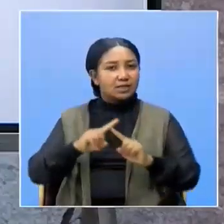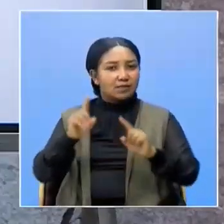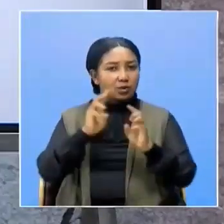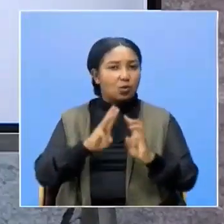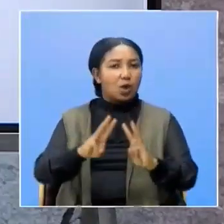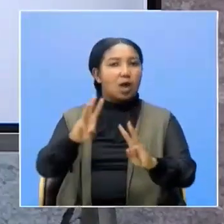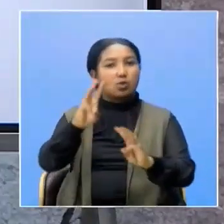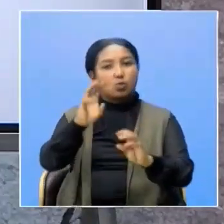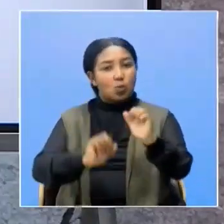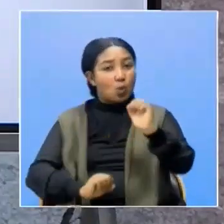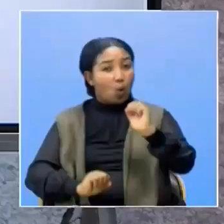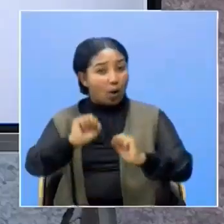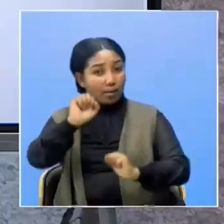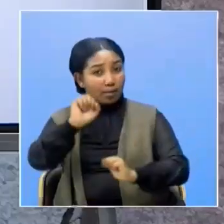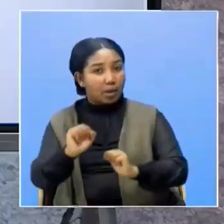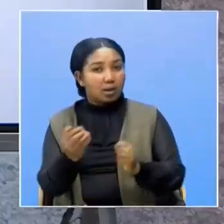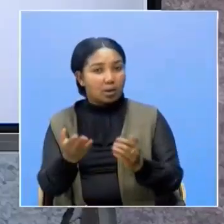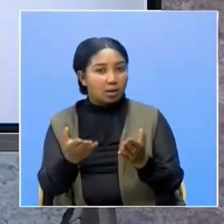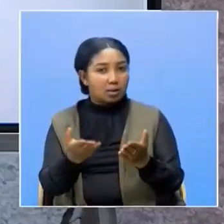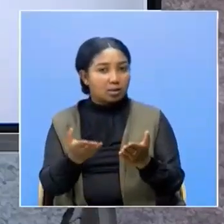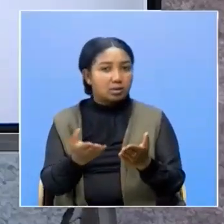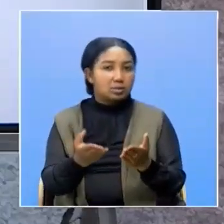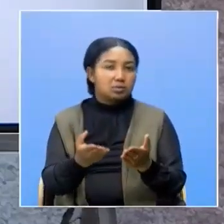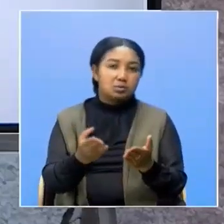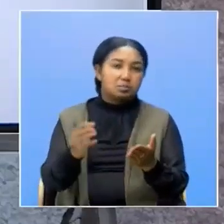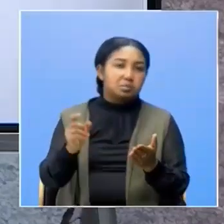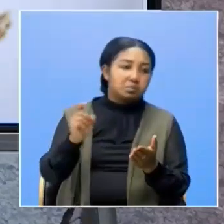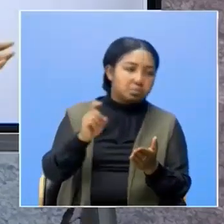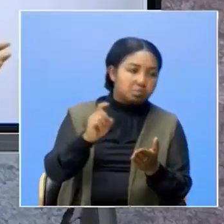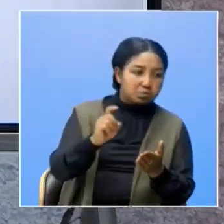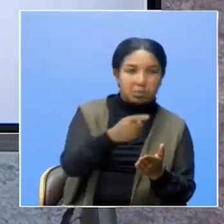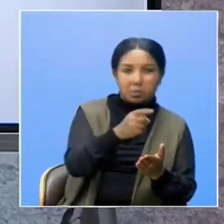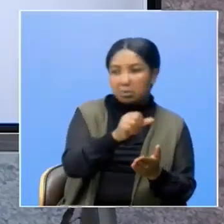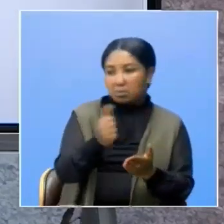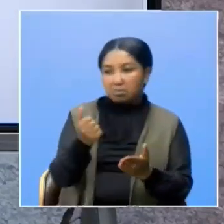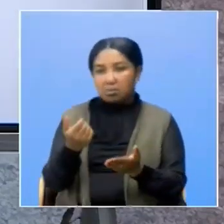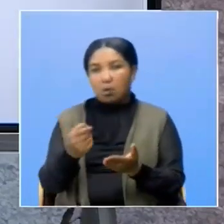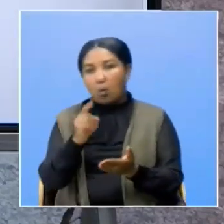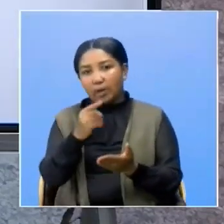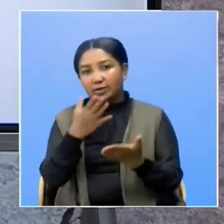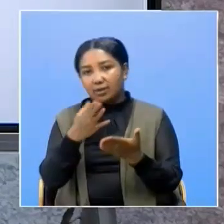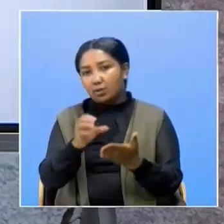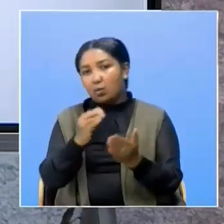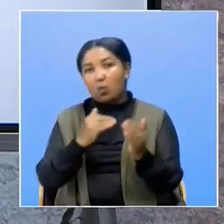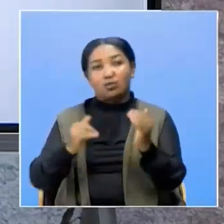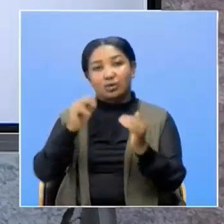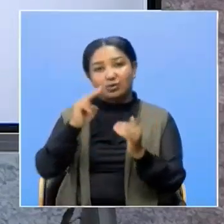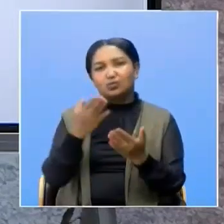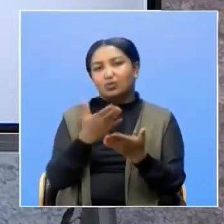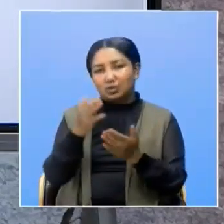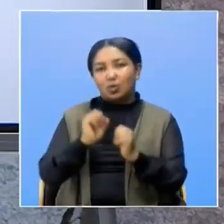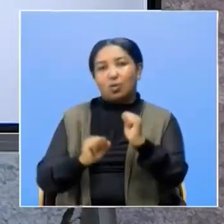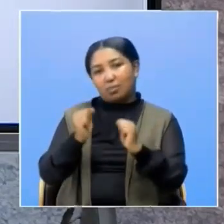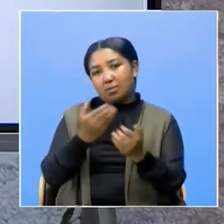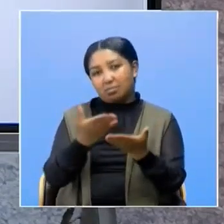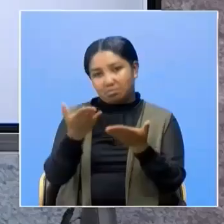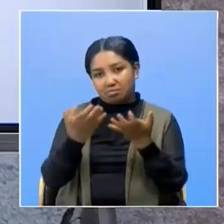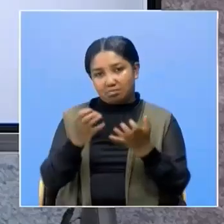to compare, with something with another thing, or one thing with more than two things. All